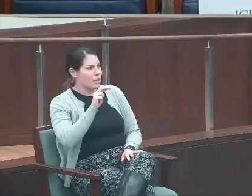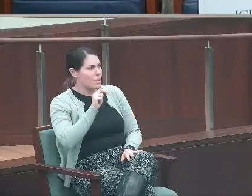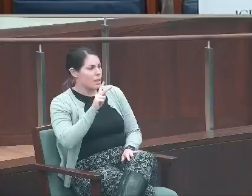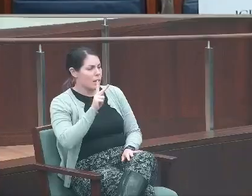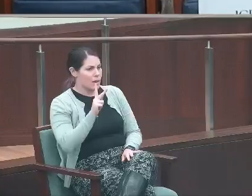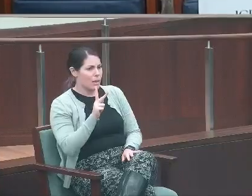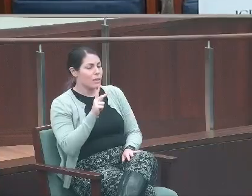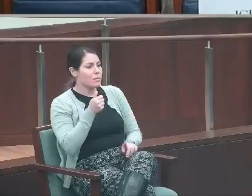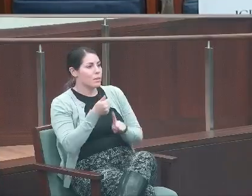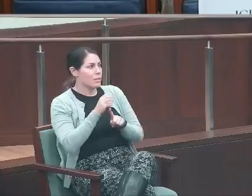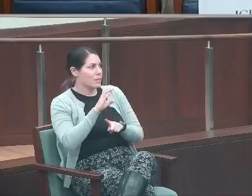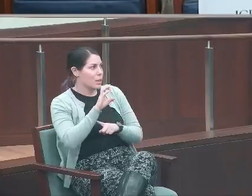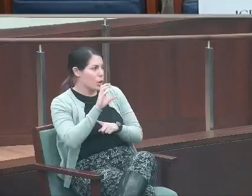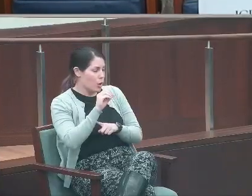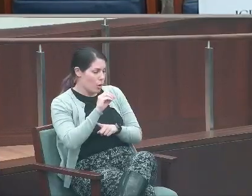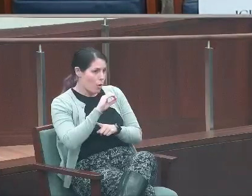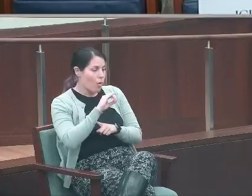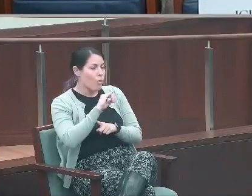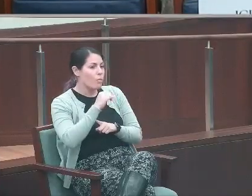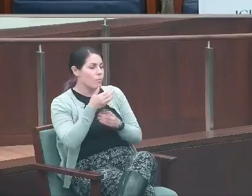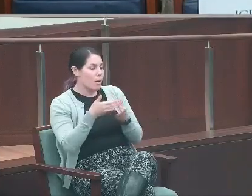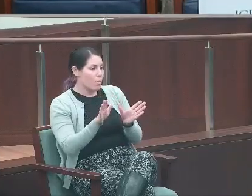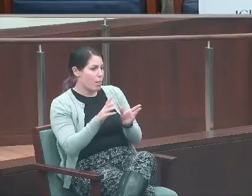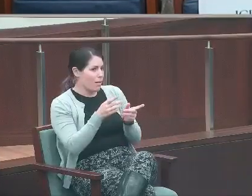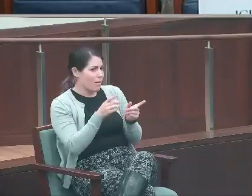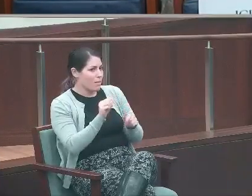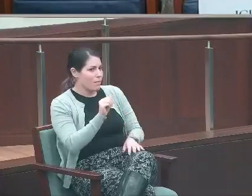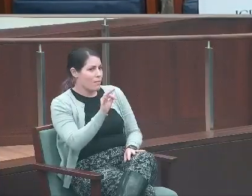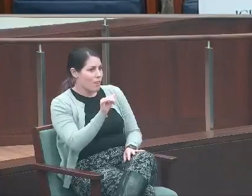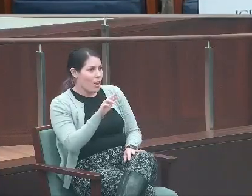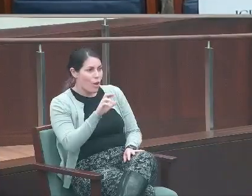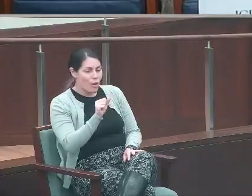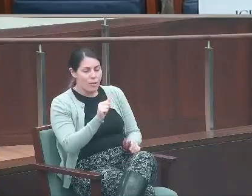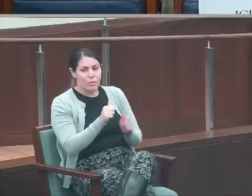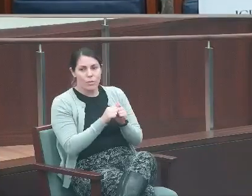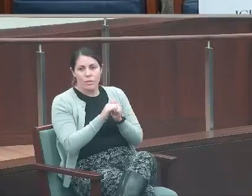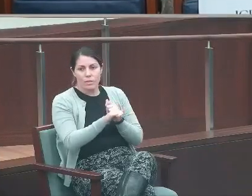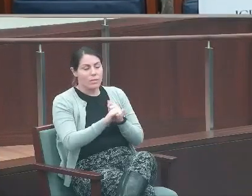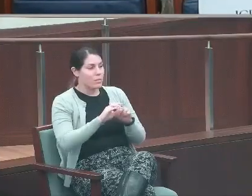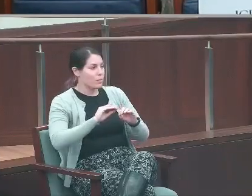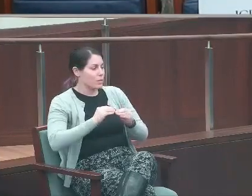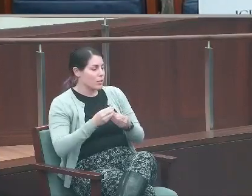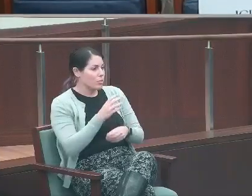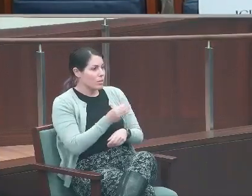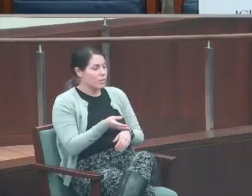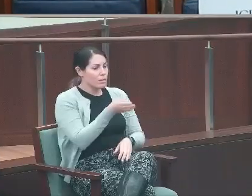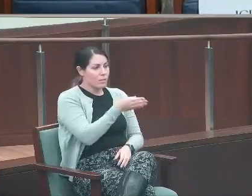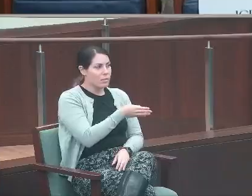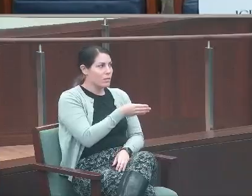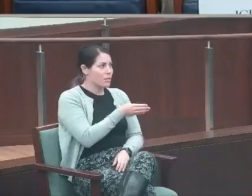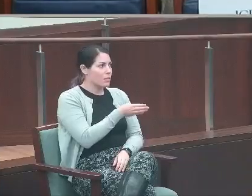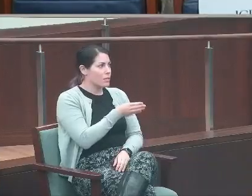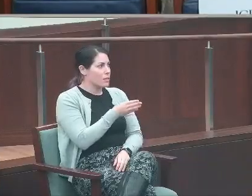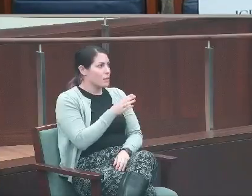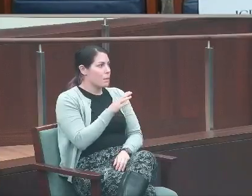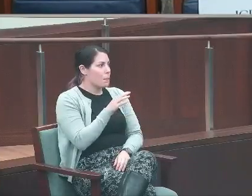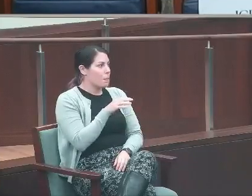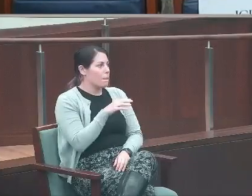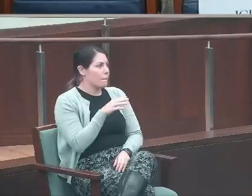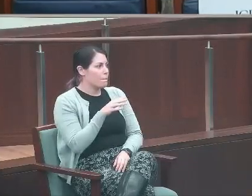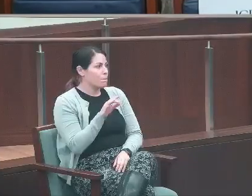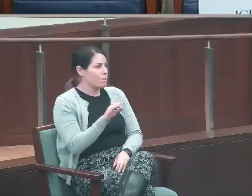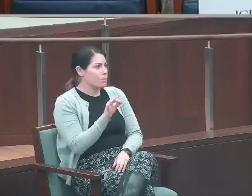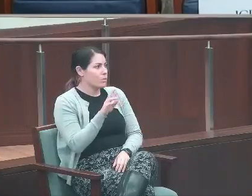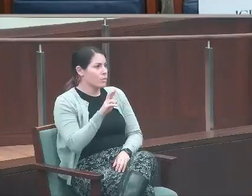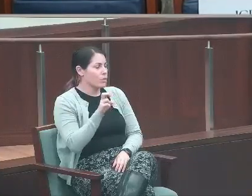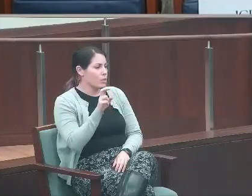for Public Affairs, known as JCPA, and Aaron Dorfman, Executive Director of A More Perfect Union.